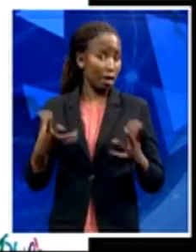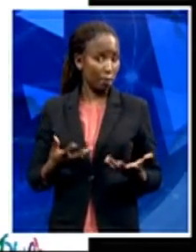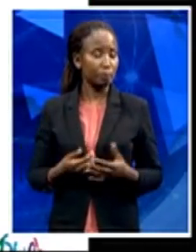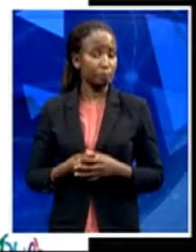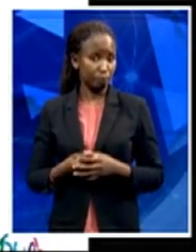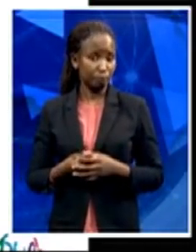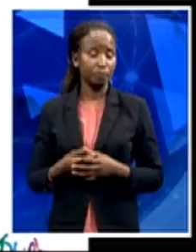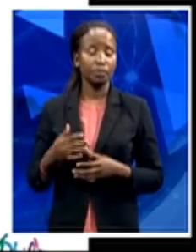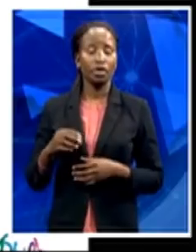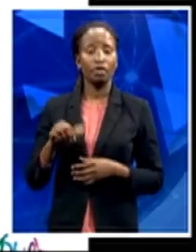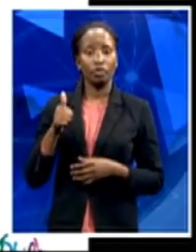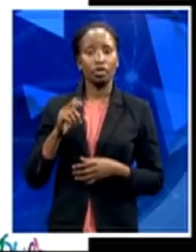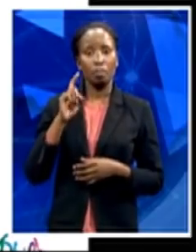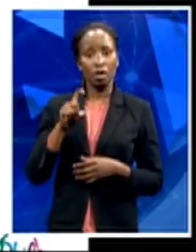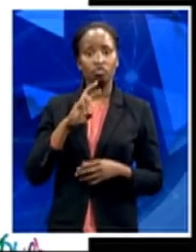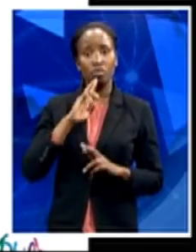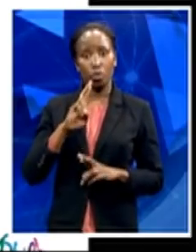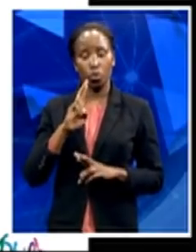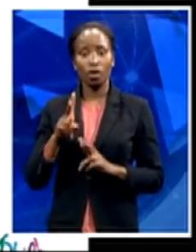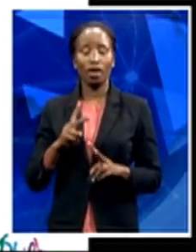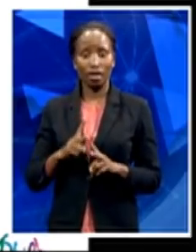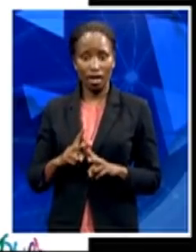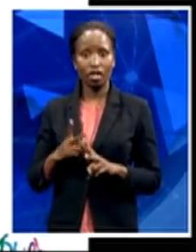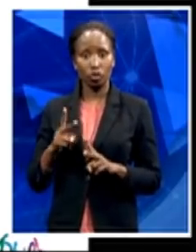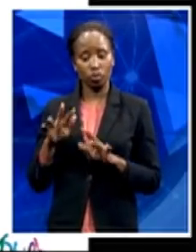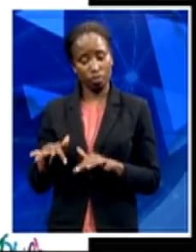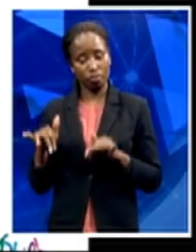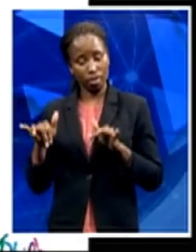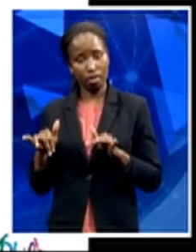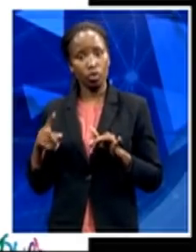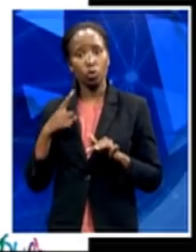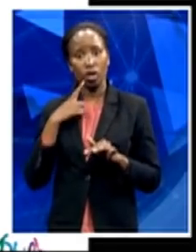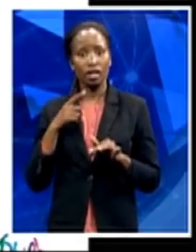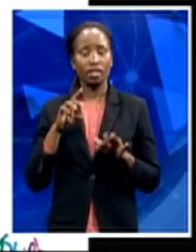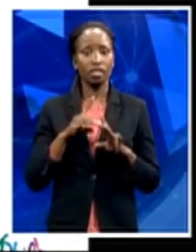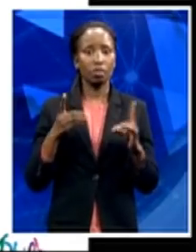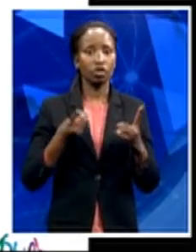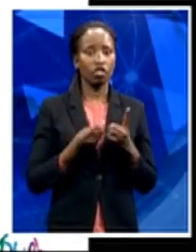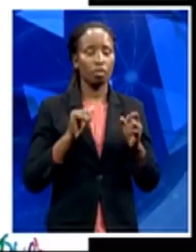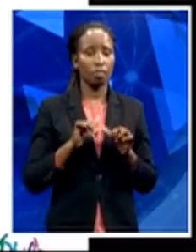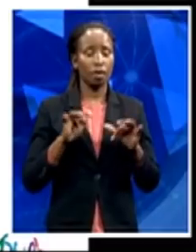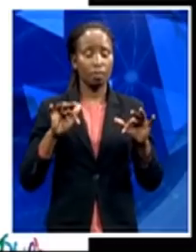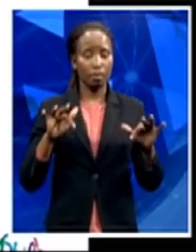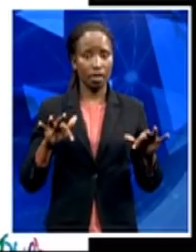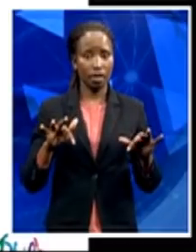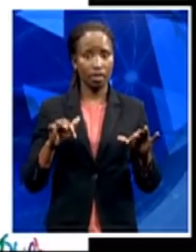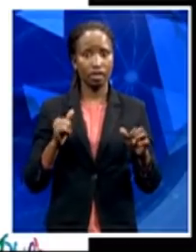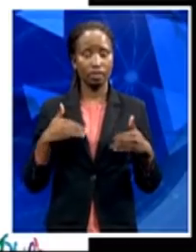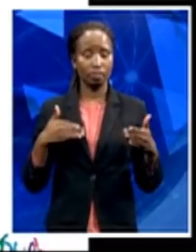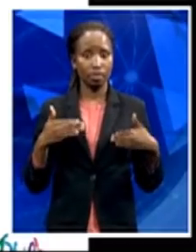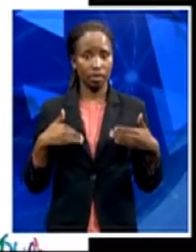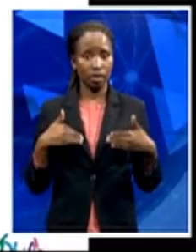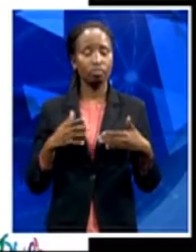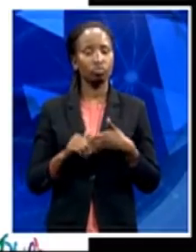to the portfolio committee that the Department of Public Service and Administration is a lead department, and it has partnered with GEMS